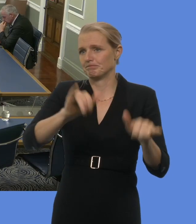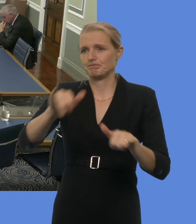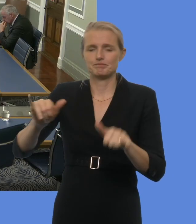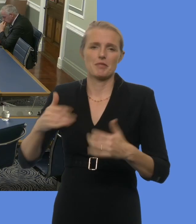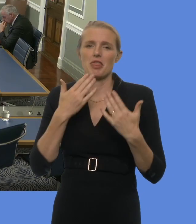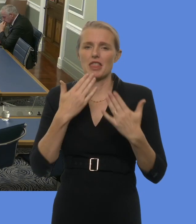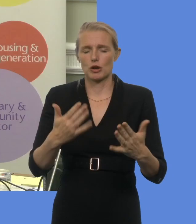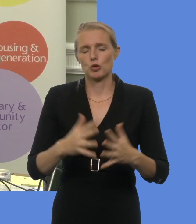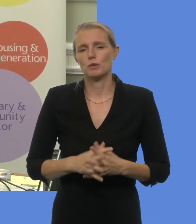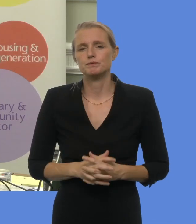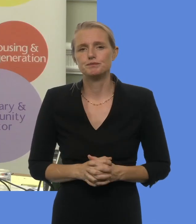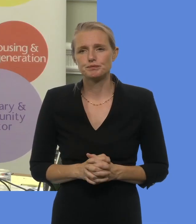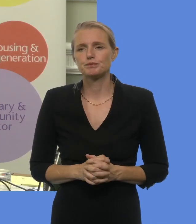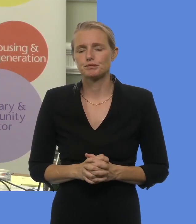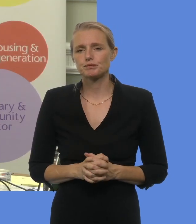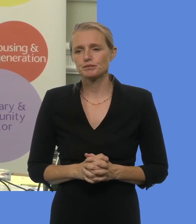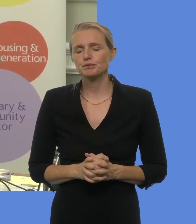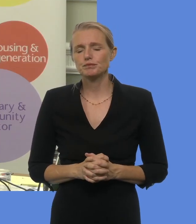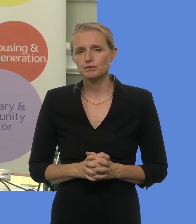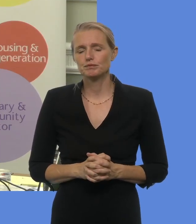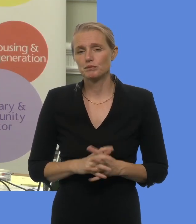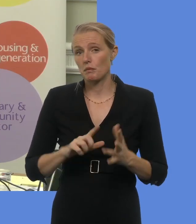you. Okay.